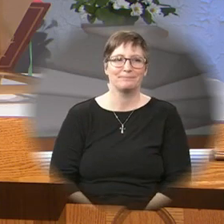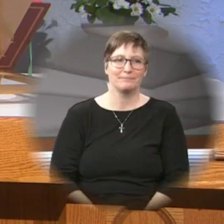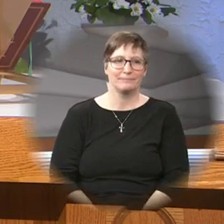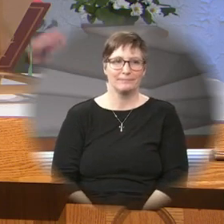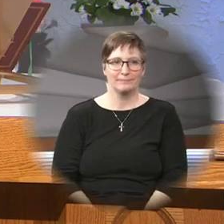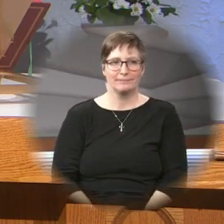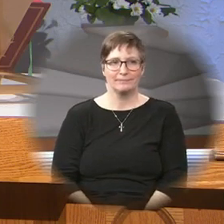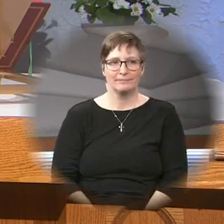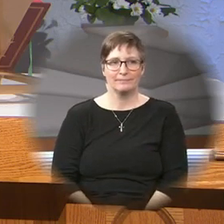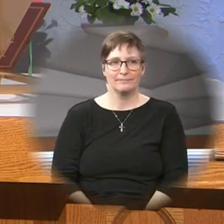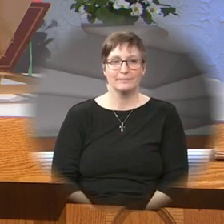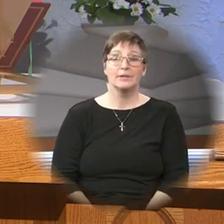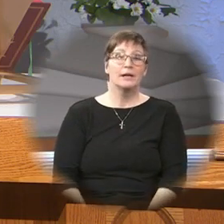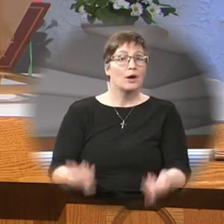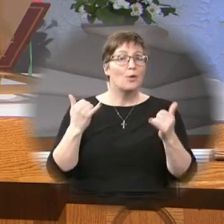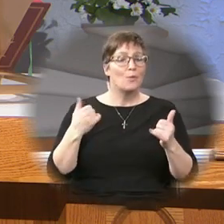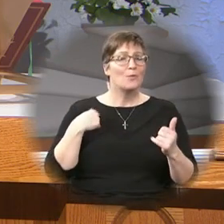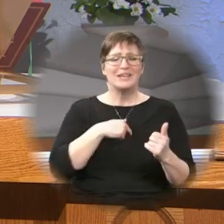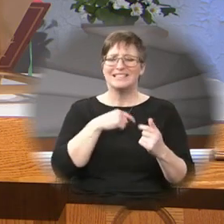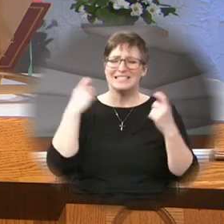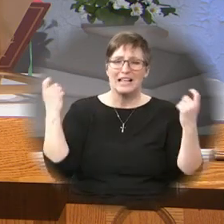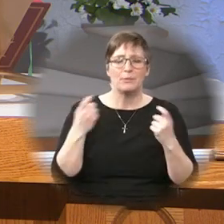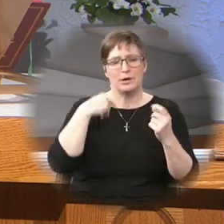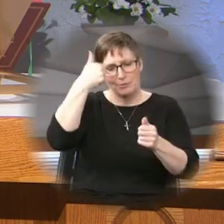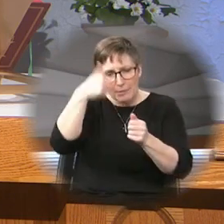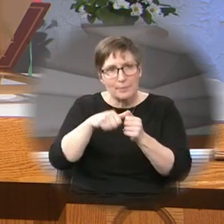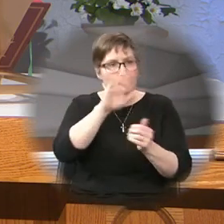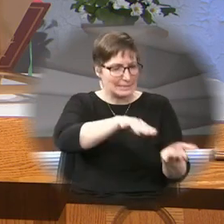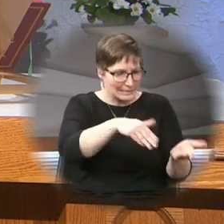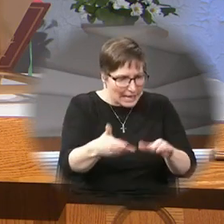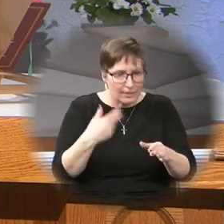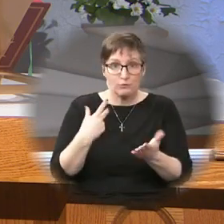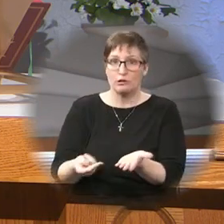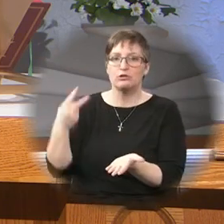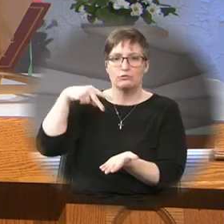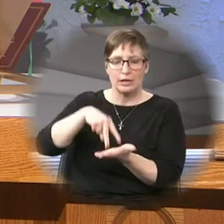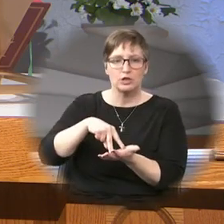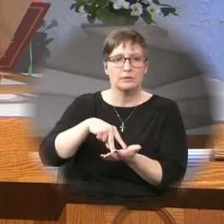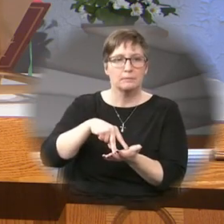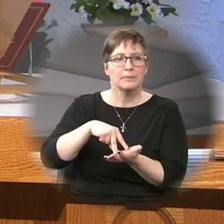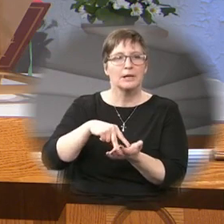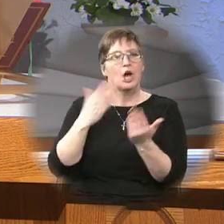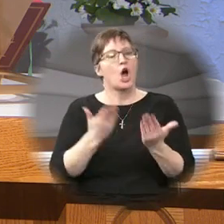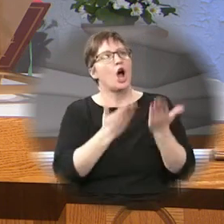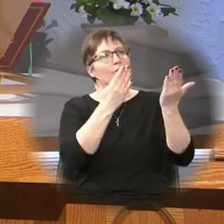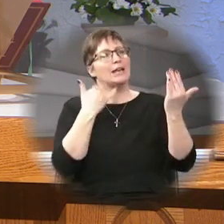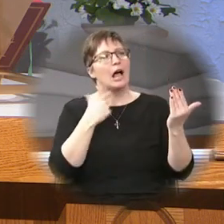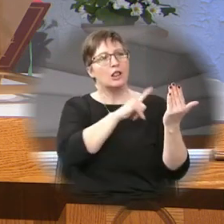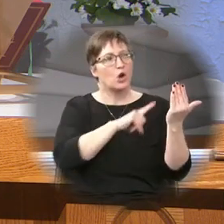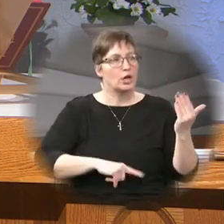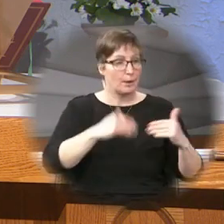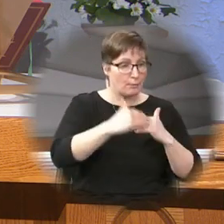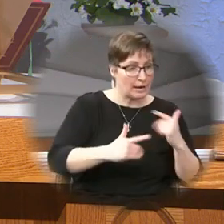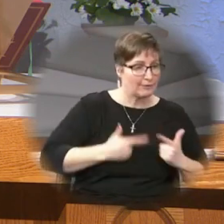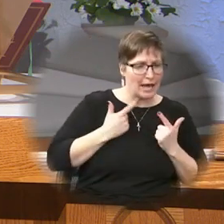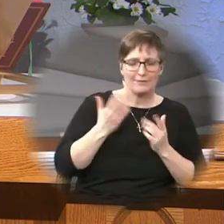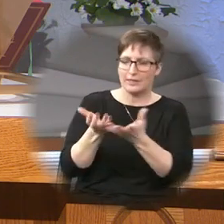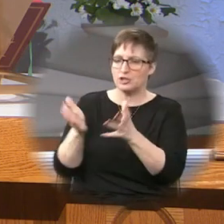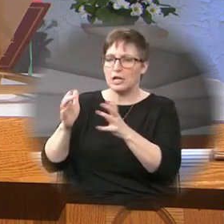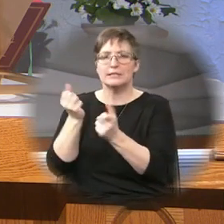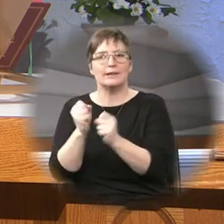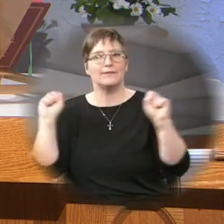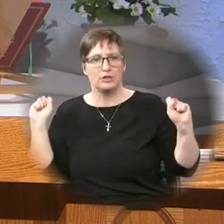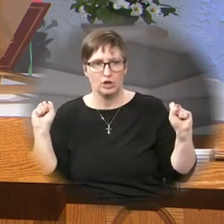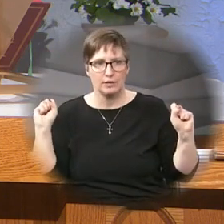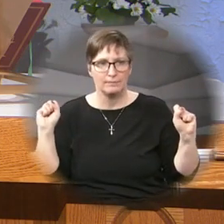again. Therefore, as we celebrate the memorial of his death and resurrection, we offer you, Lord, the bread of life and the chalice